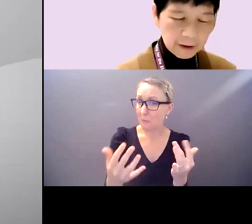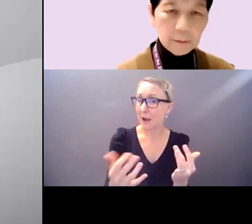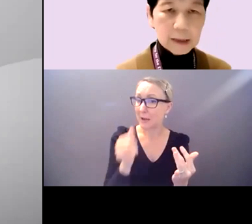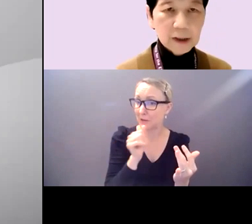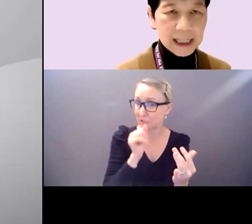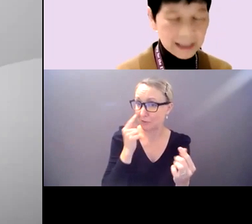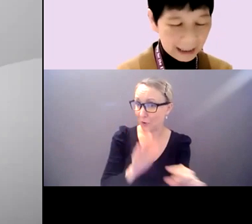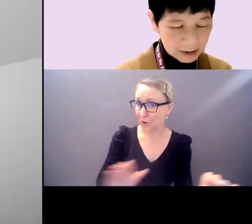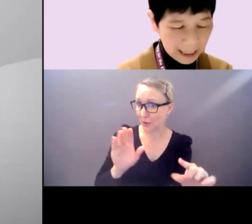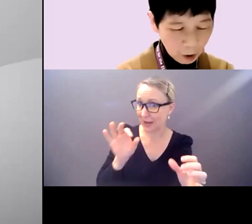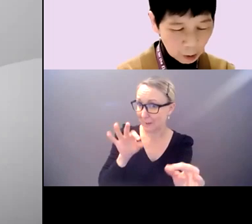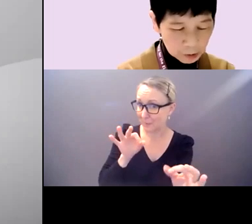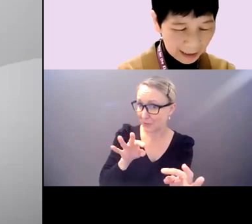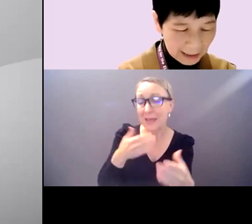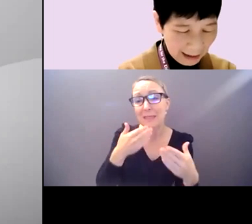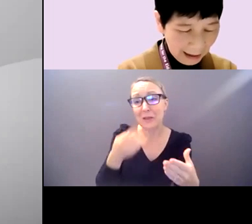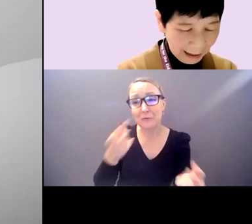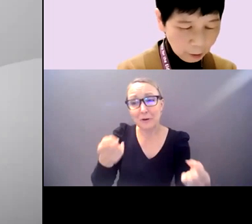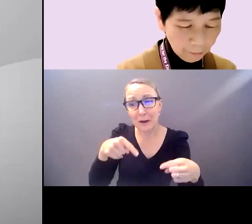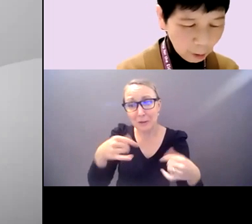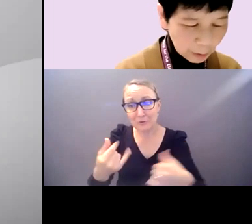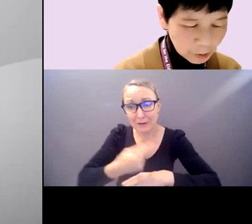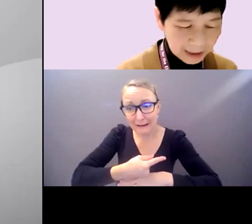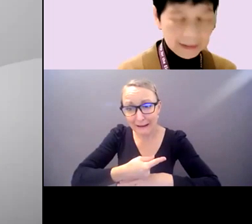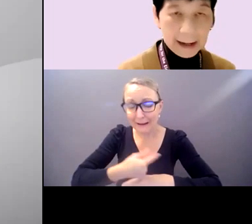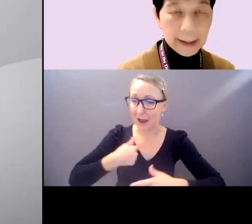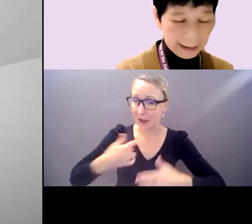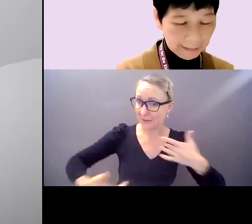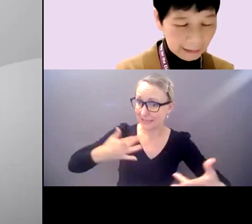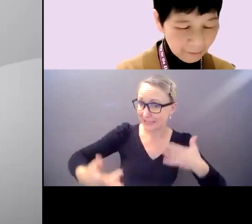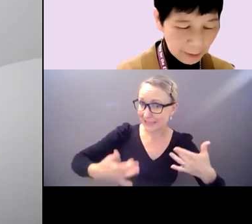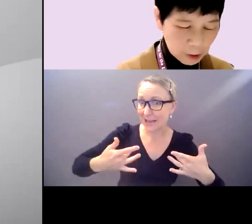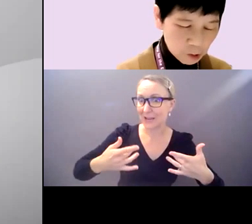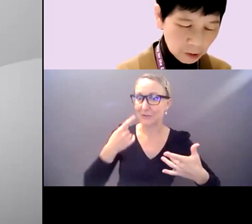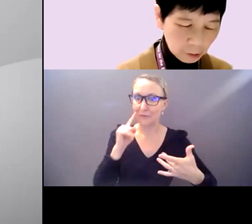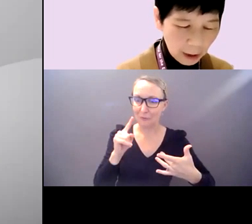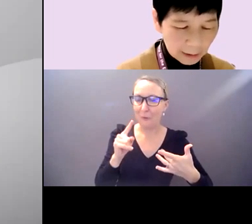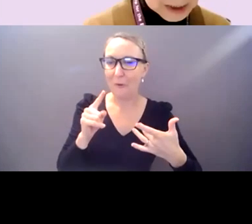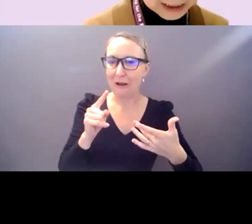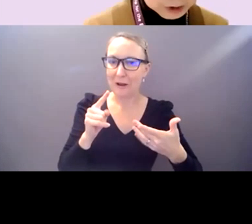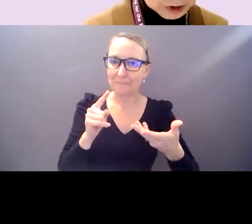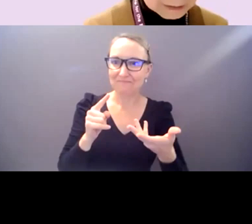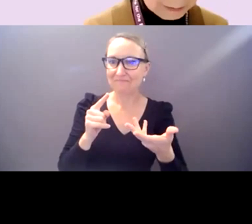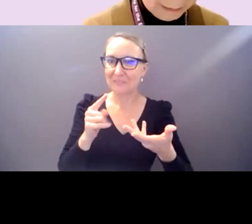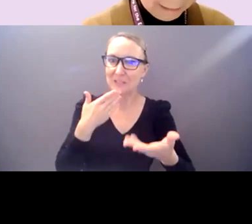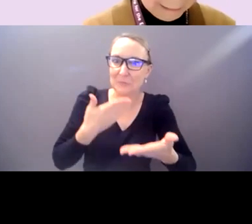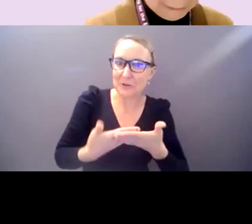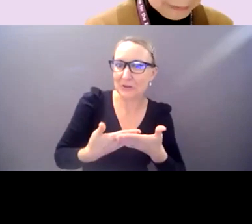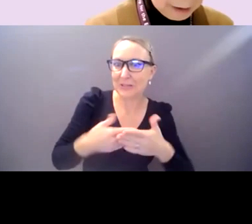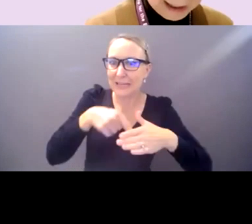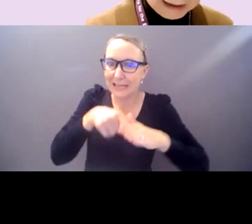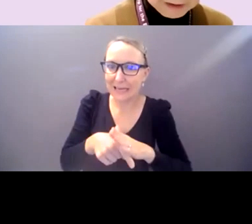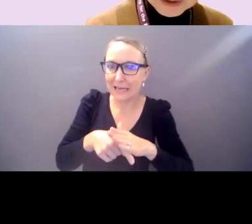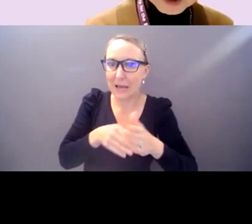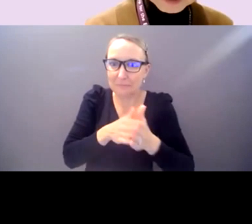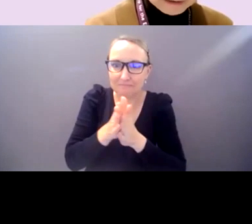Thank you very much for attending our town hall today. I look forward to dynamic and informational discussion. And